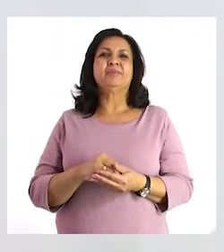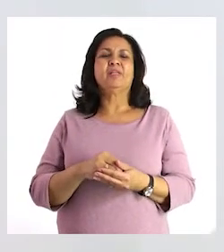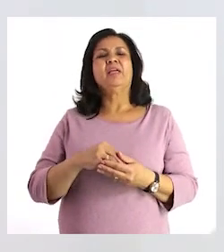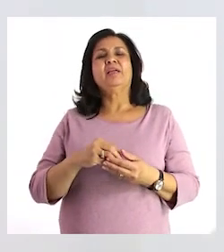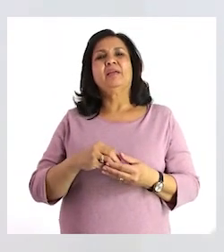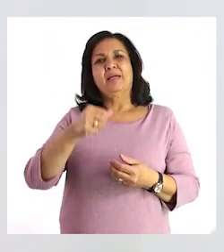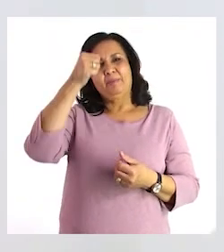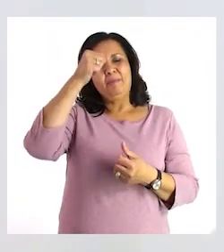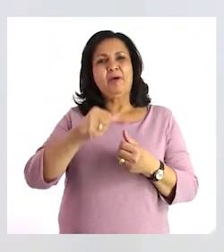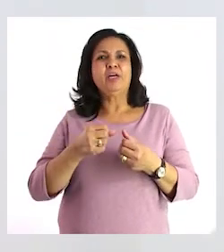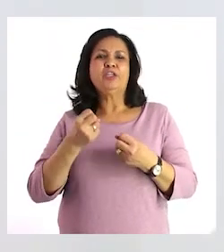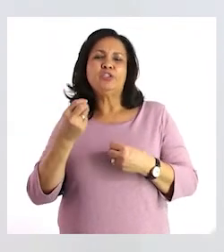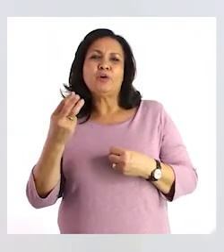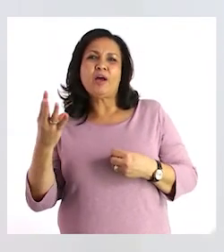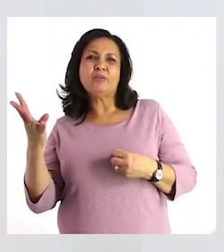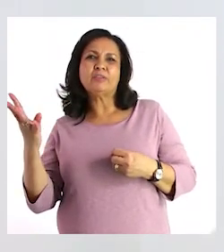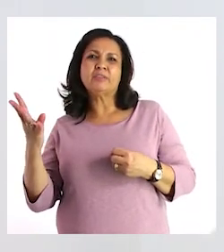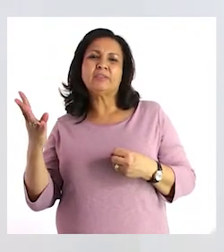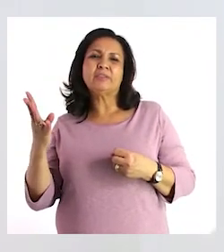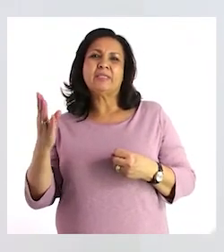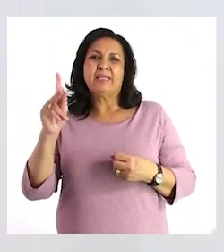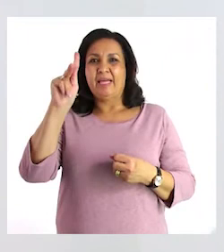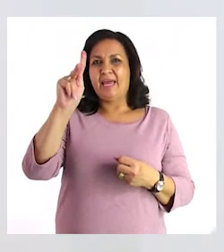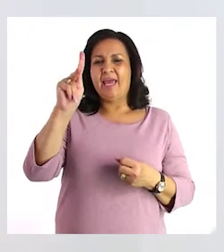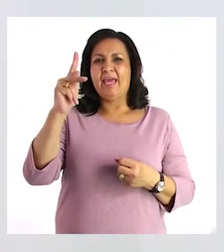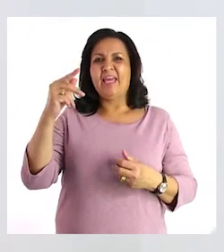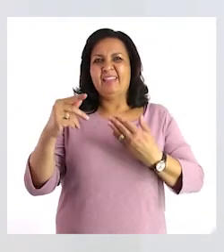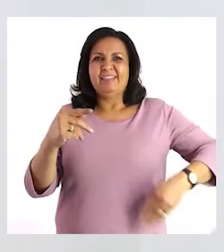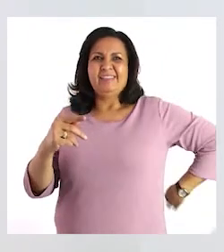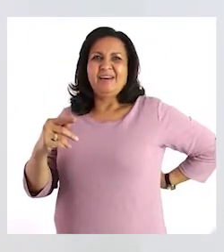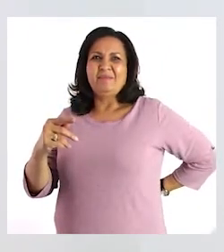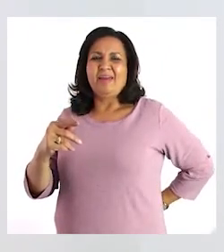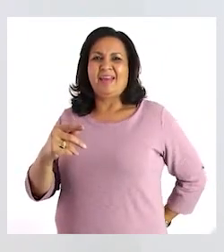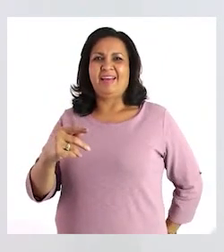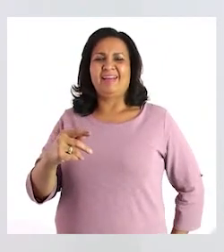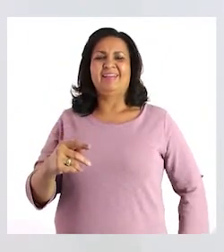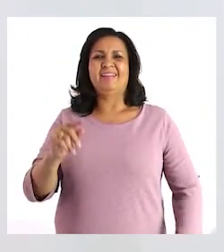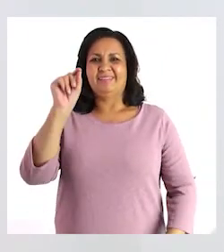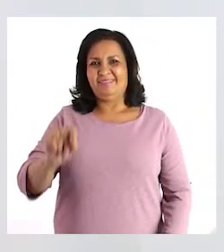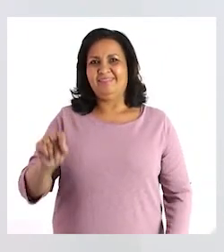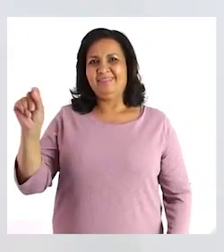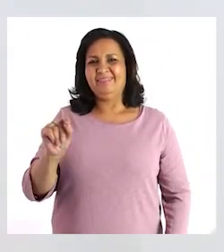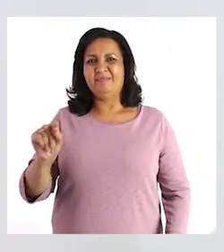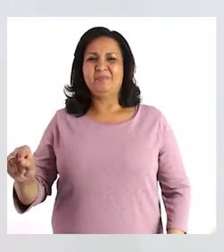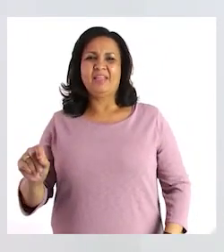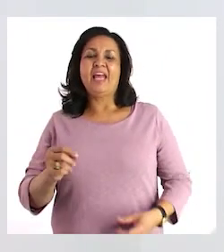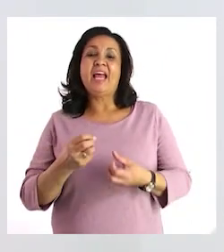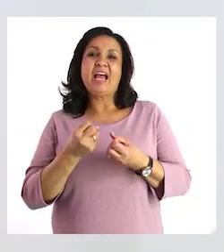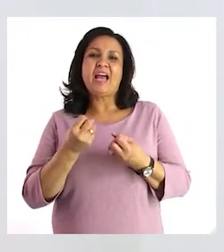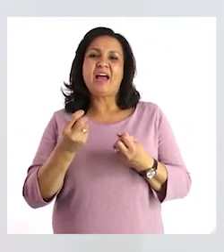letter K has a straight back with sideways kicks. And remember to count your